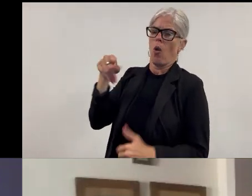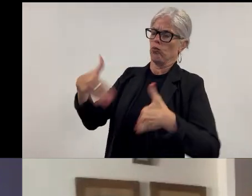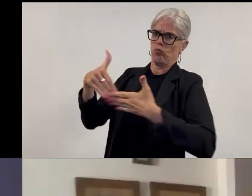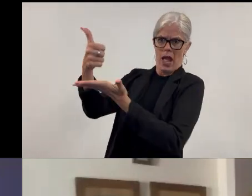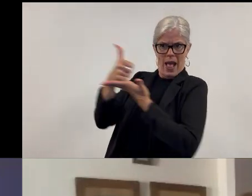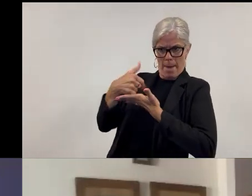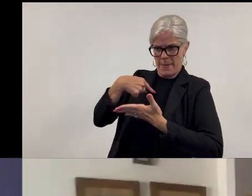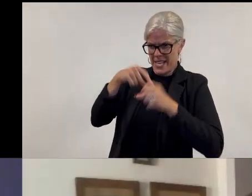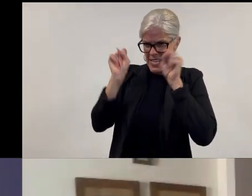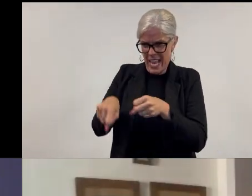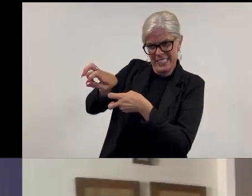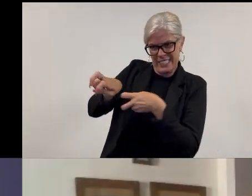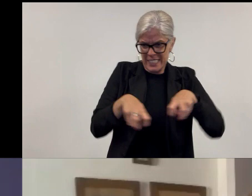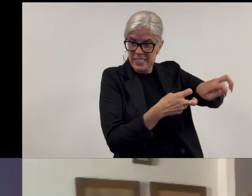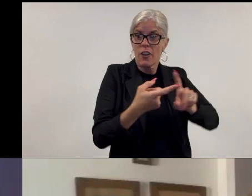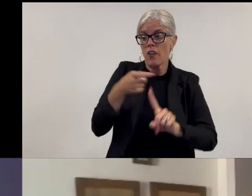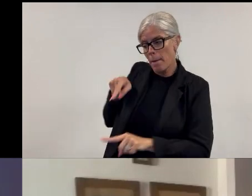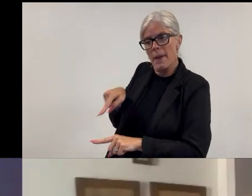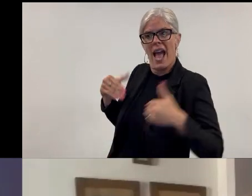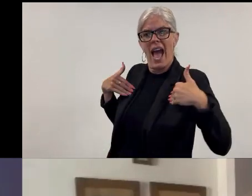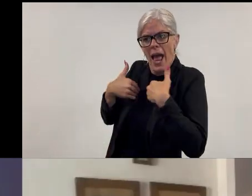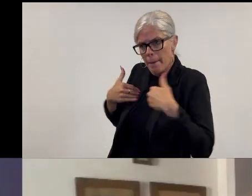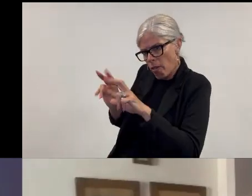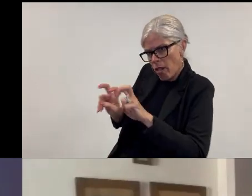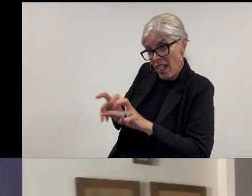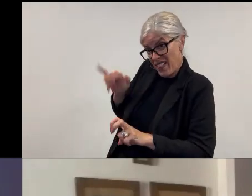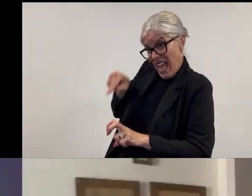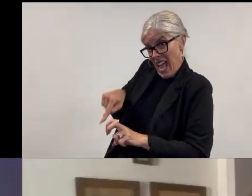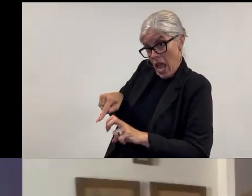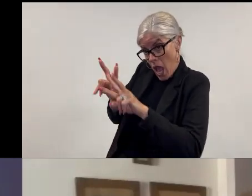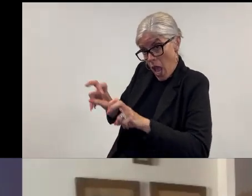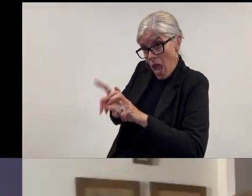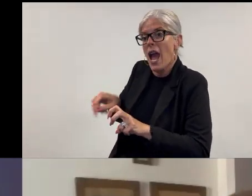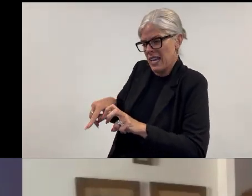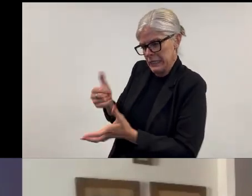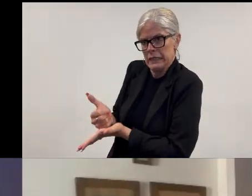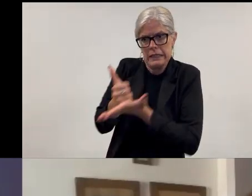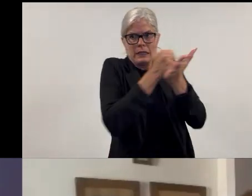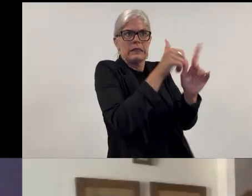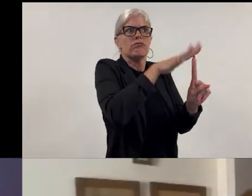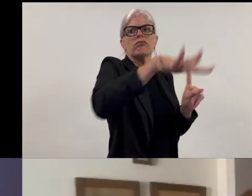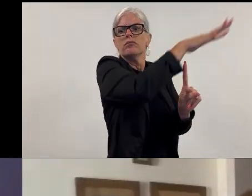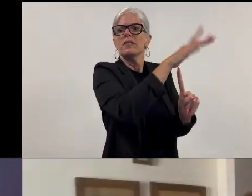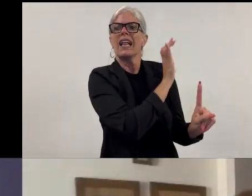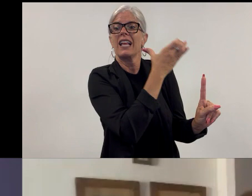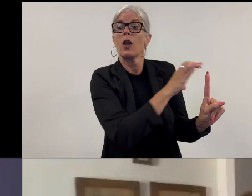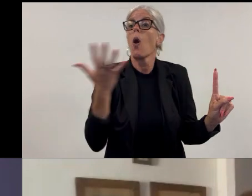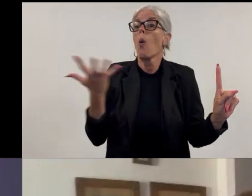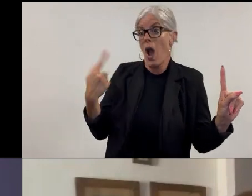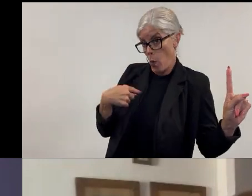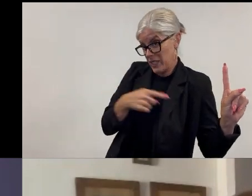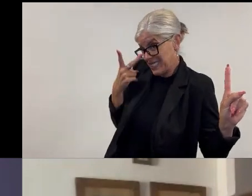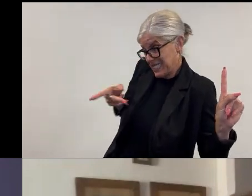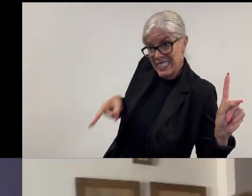with this one researcher, Dr. John McDonald, that was able to